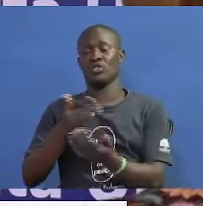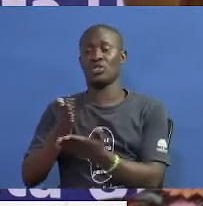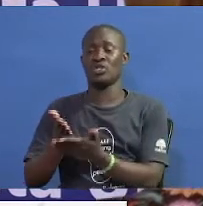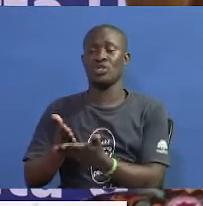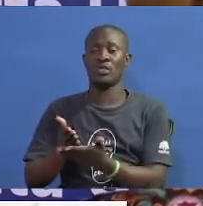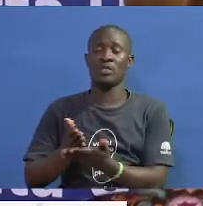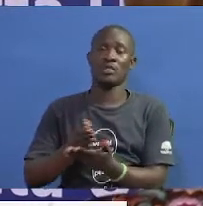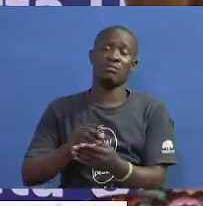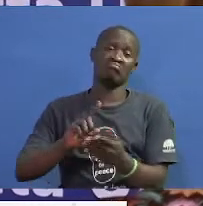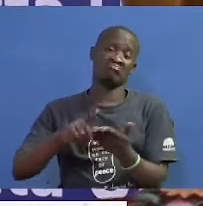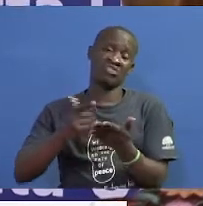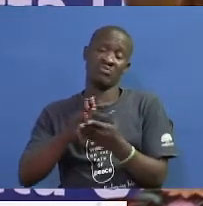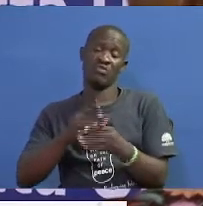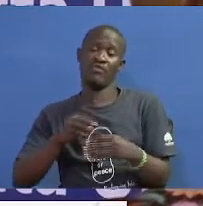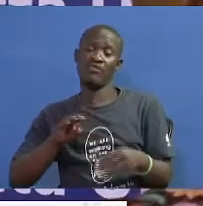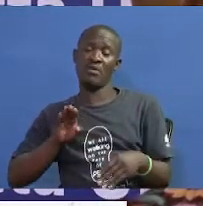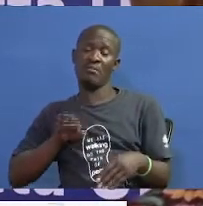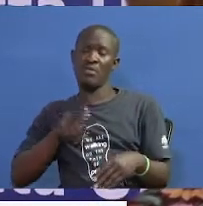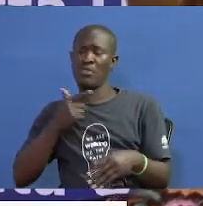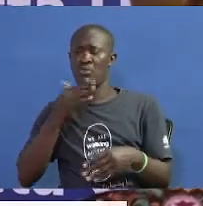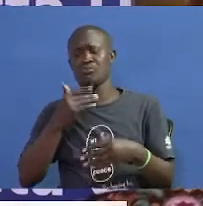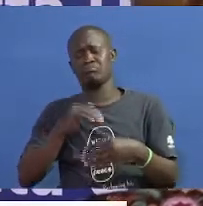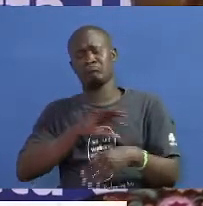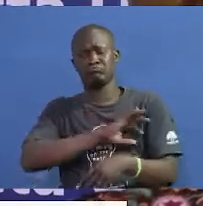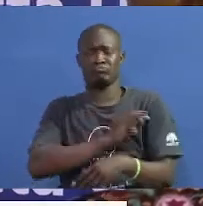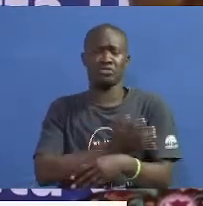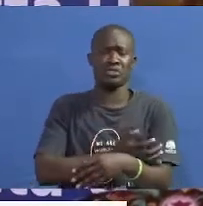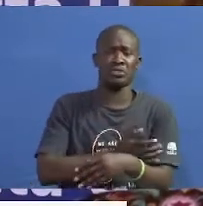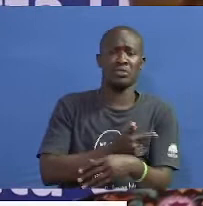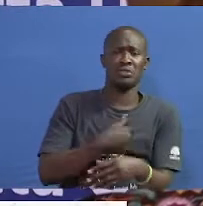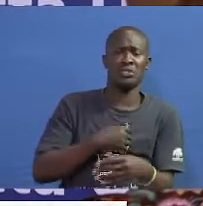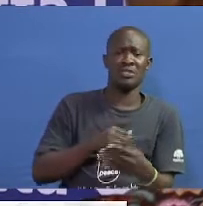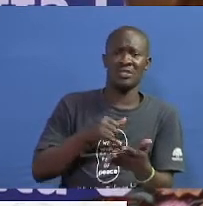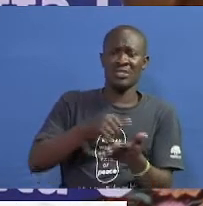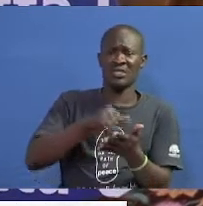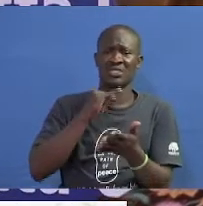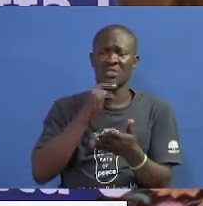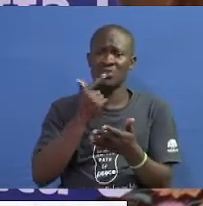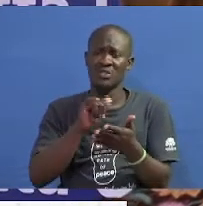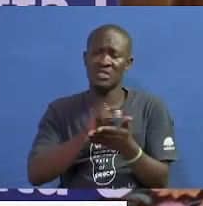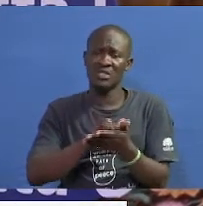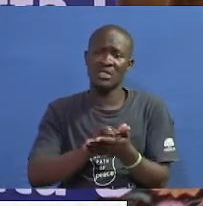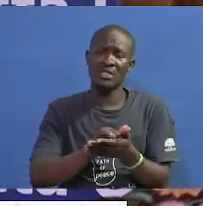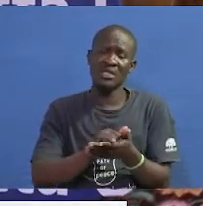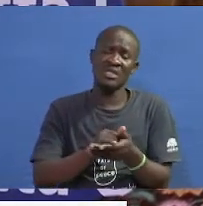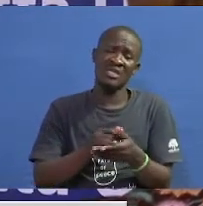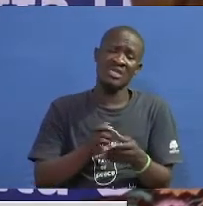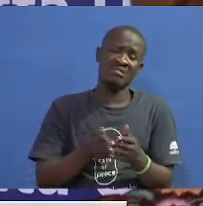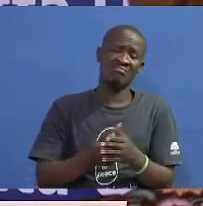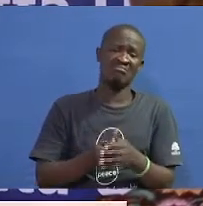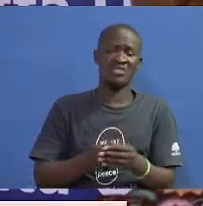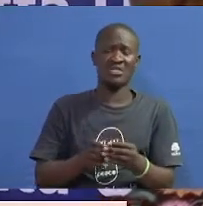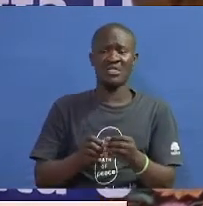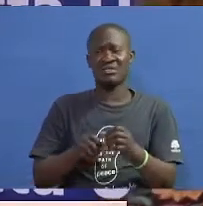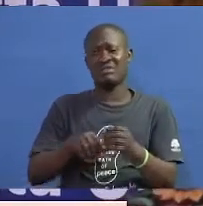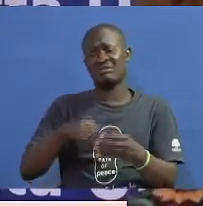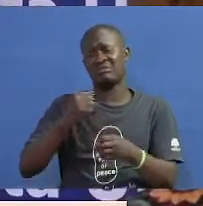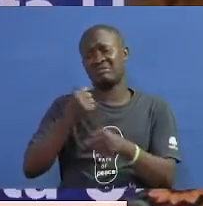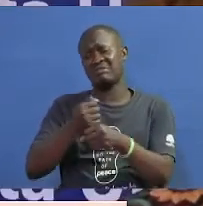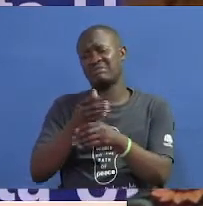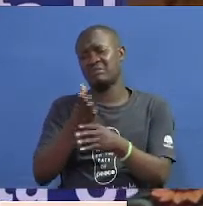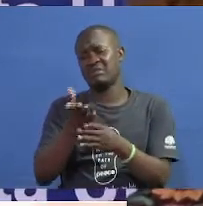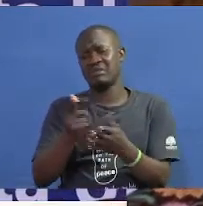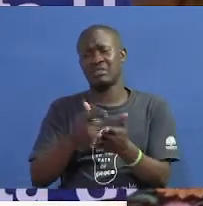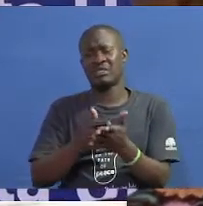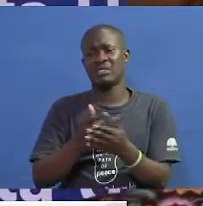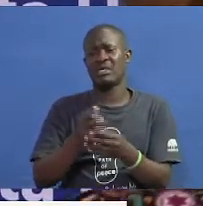and I've seen some of the mothers, expectant mothers, rather. So is it to say that this training is for everybody, and someone